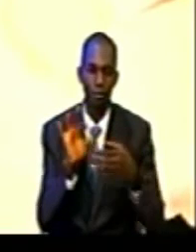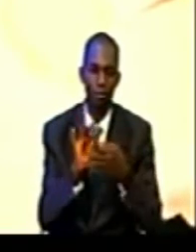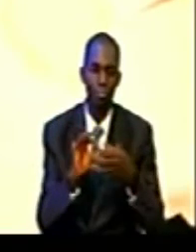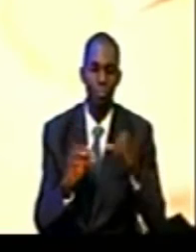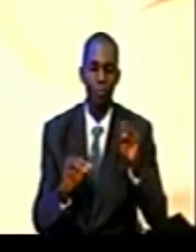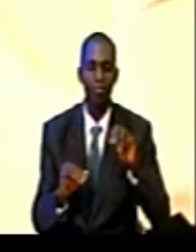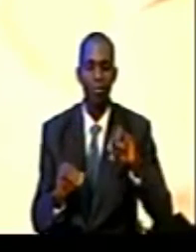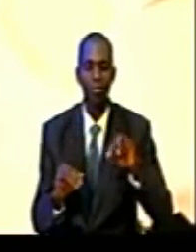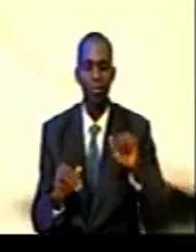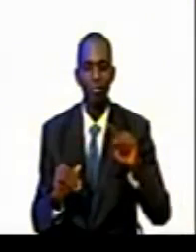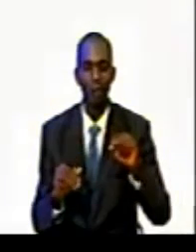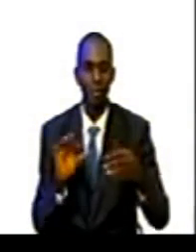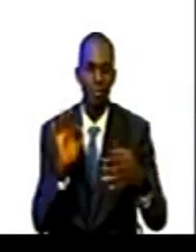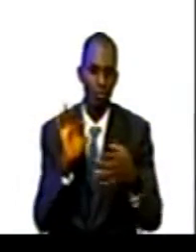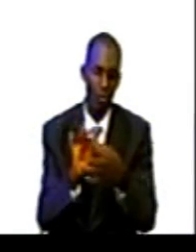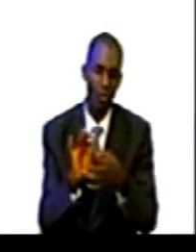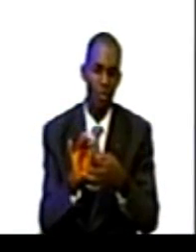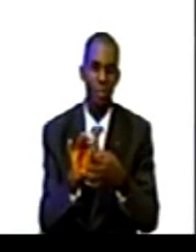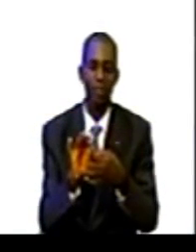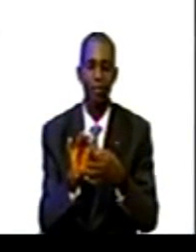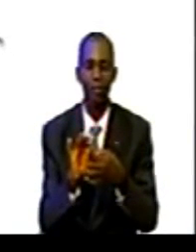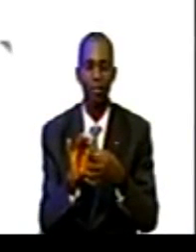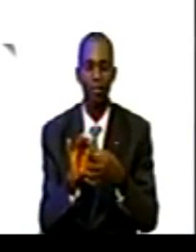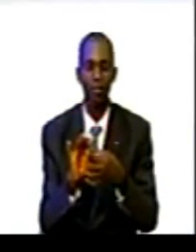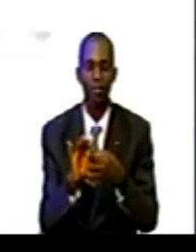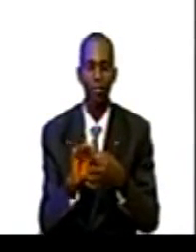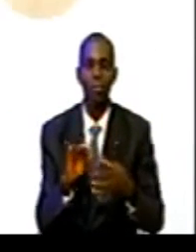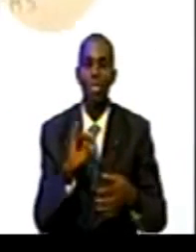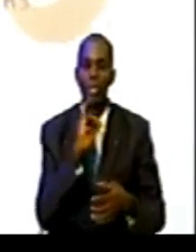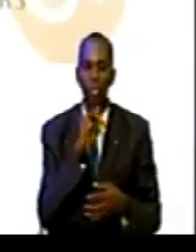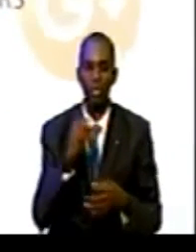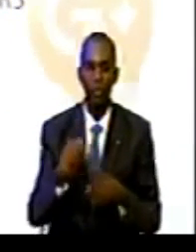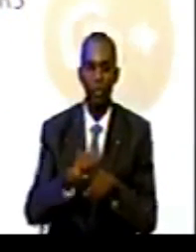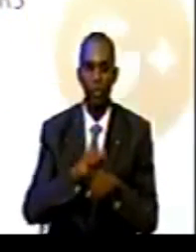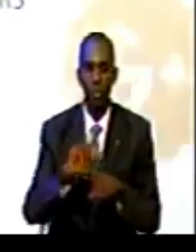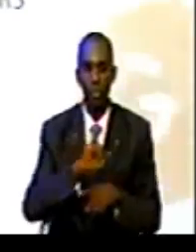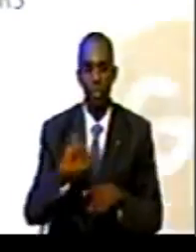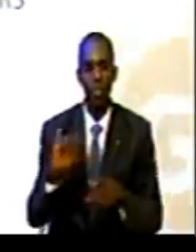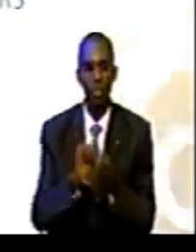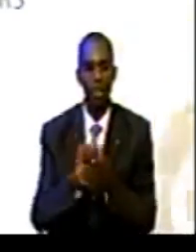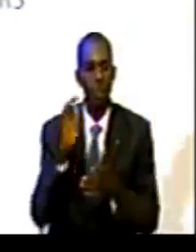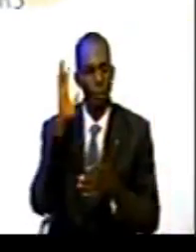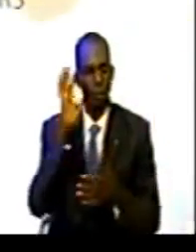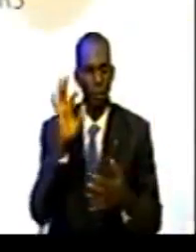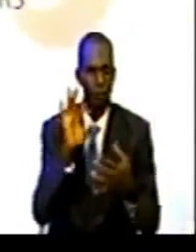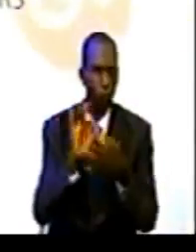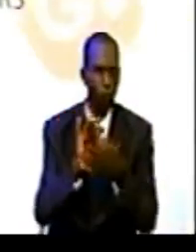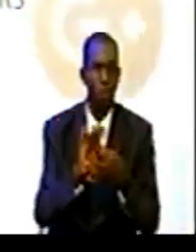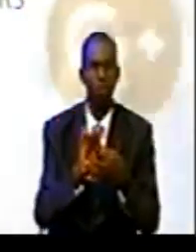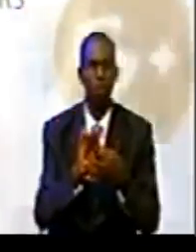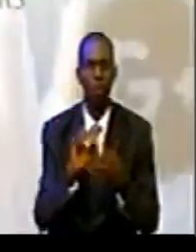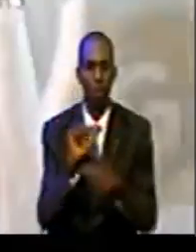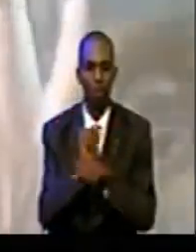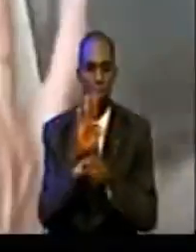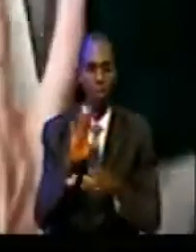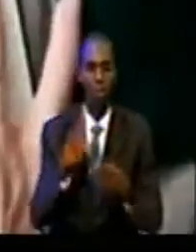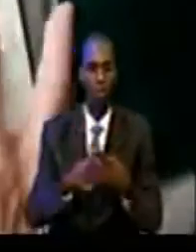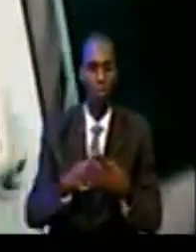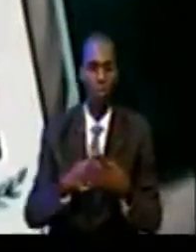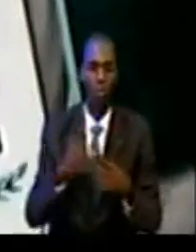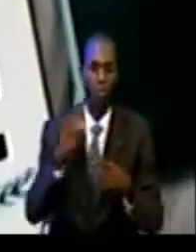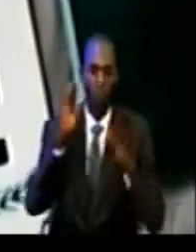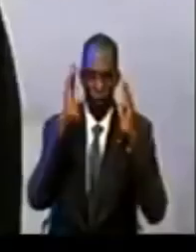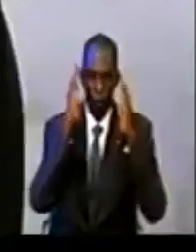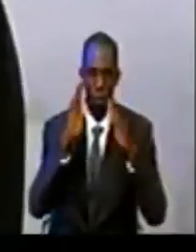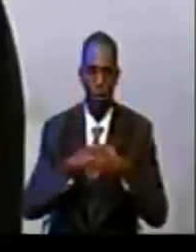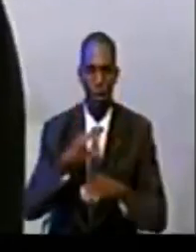Of the truth. Smarts Connects, Smarts Connects, Smarts Connects is a training that